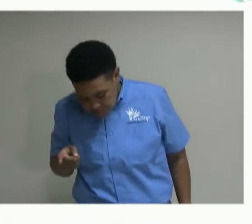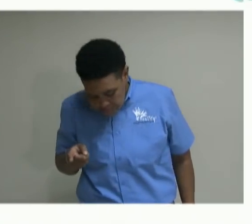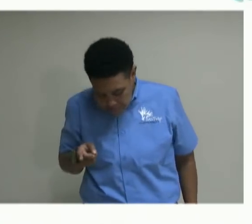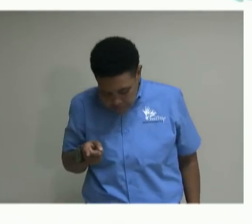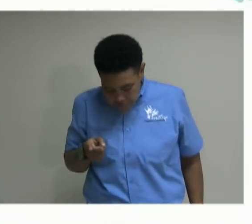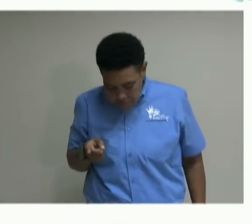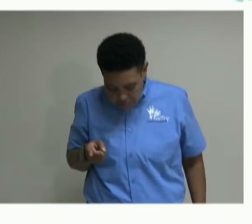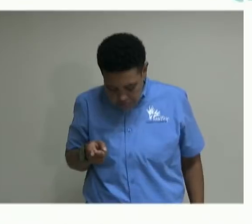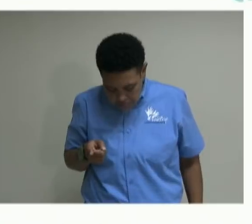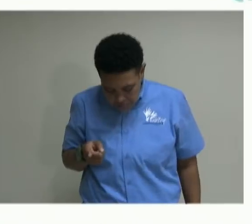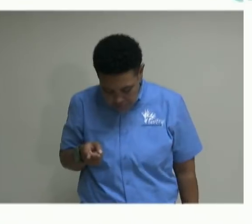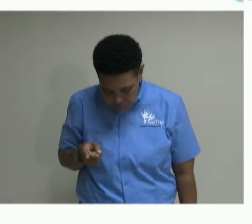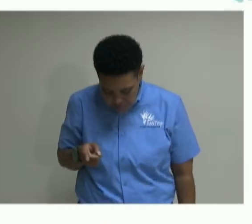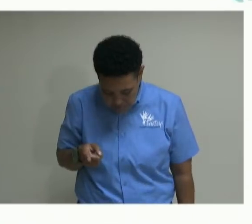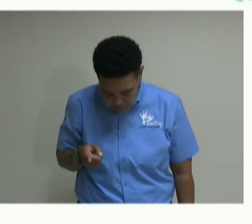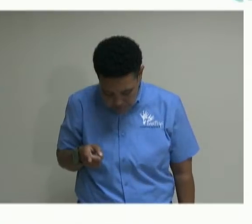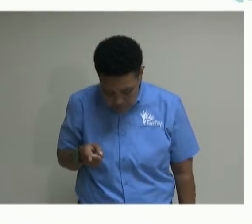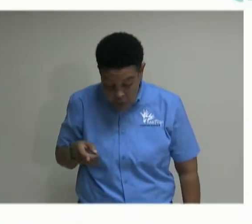home downtown.